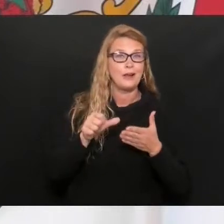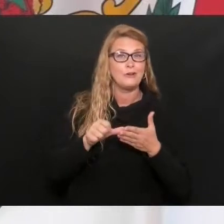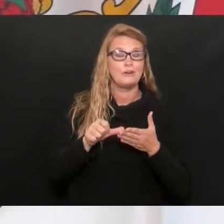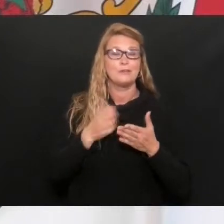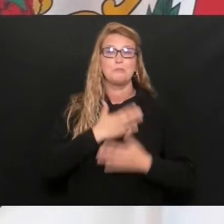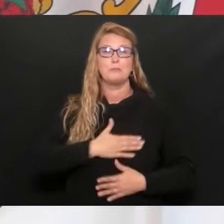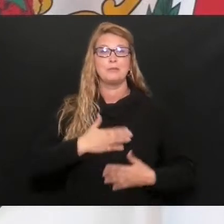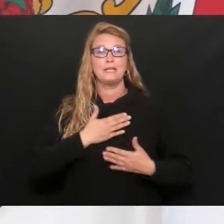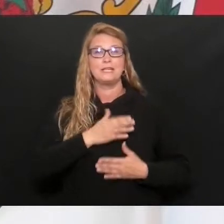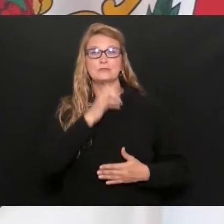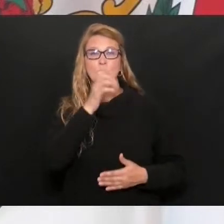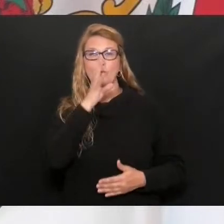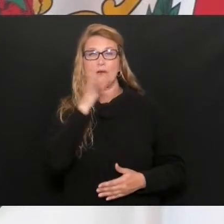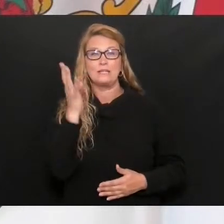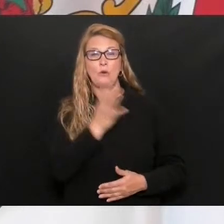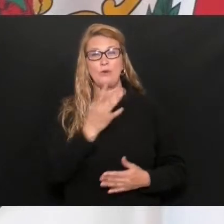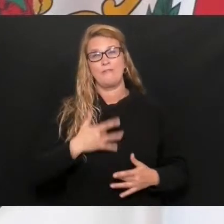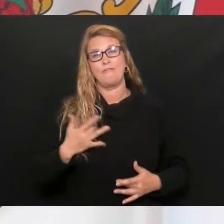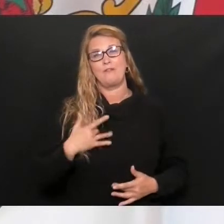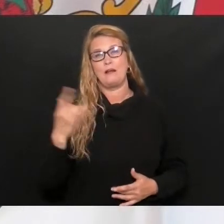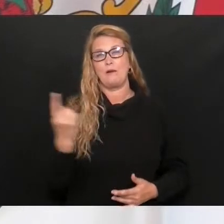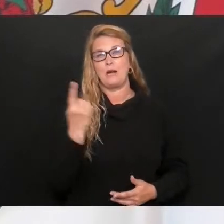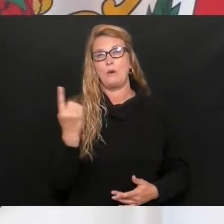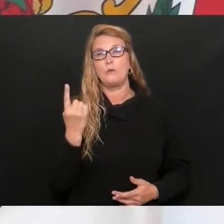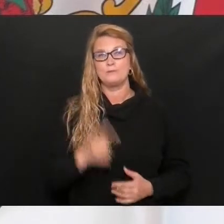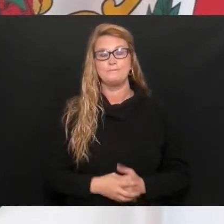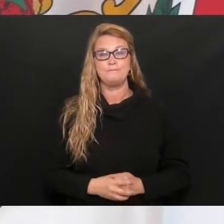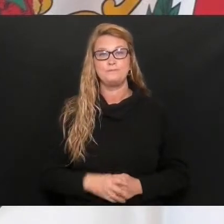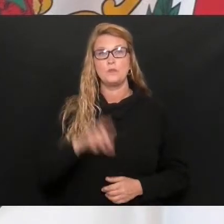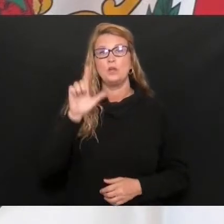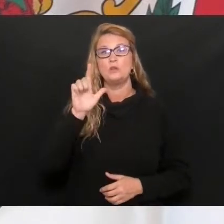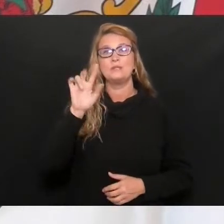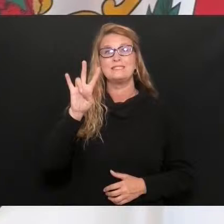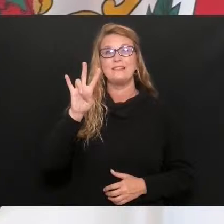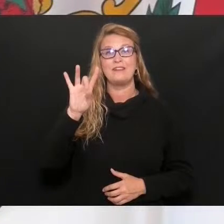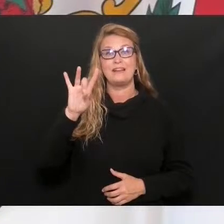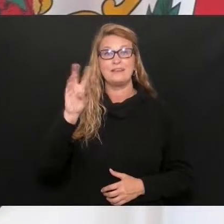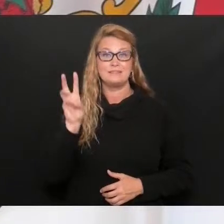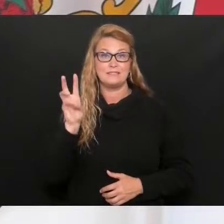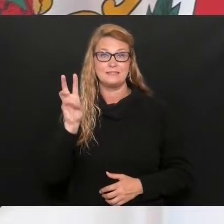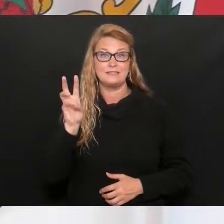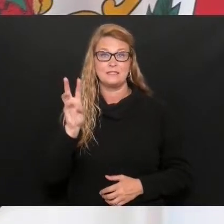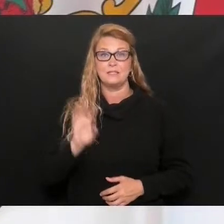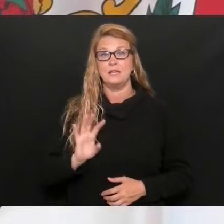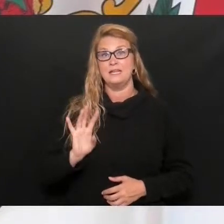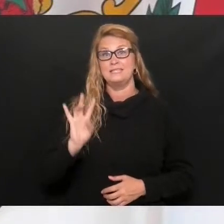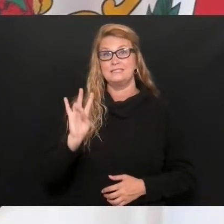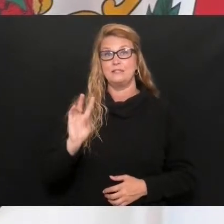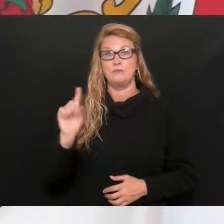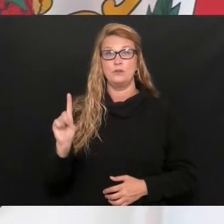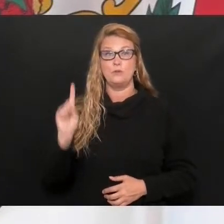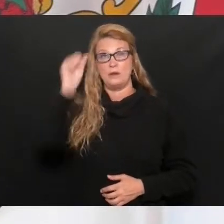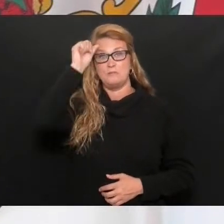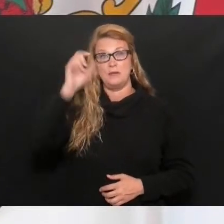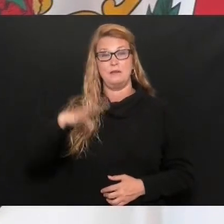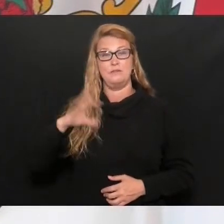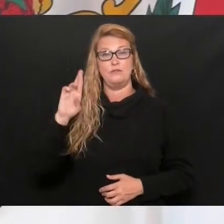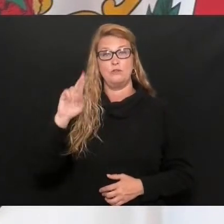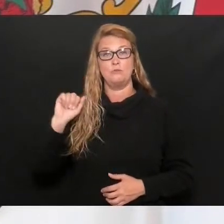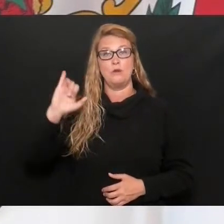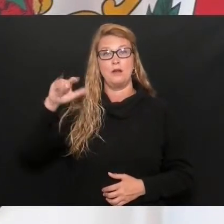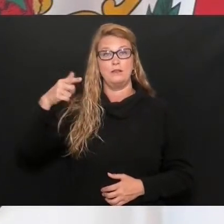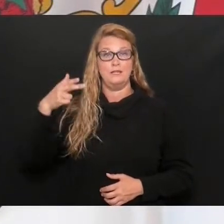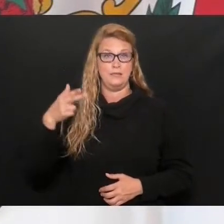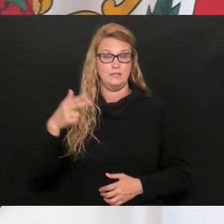don't let them ever feel alone. But our 2,786th death is a 71-year-old male from Raleigh